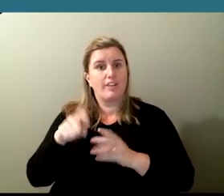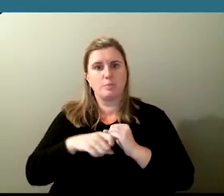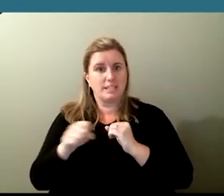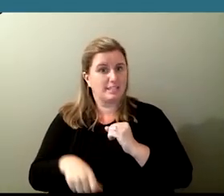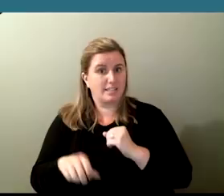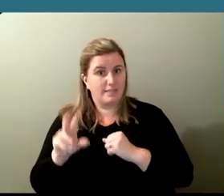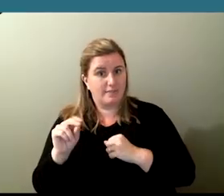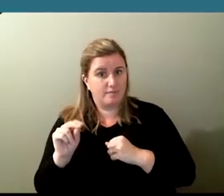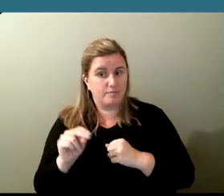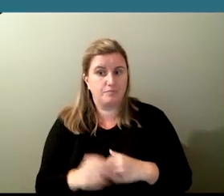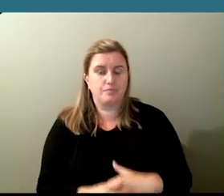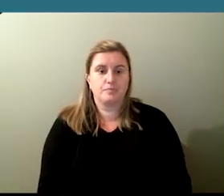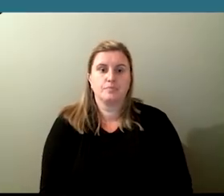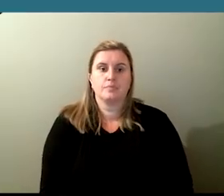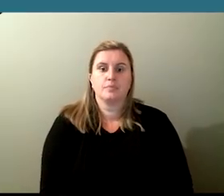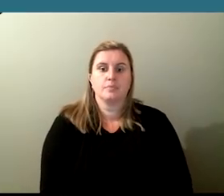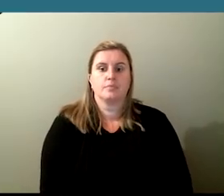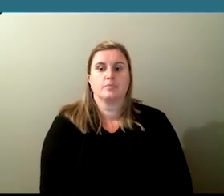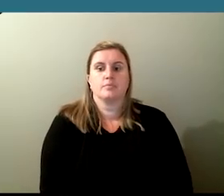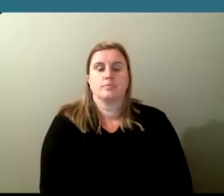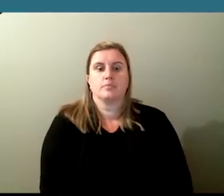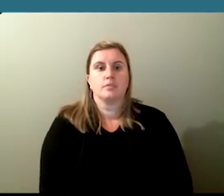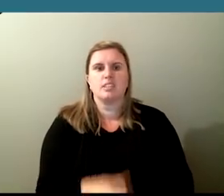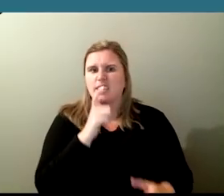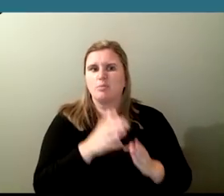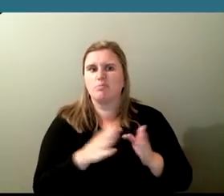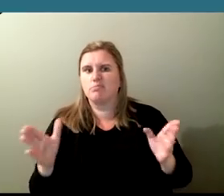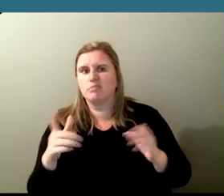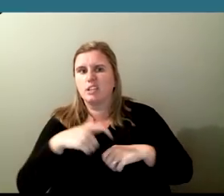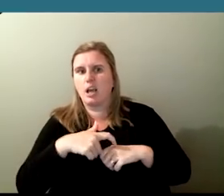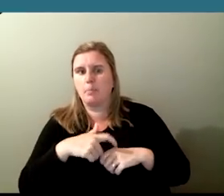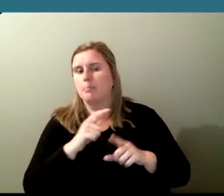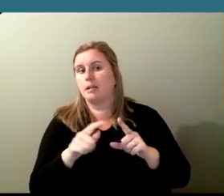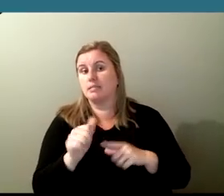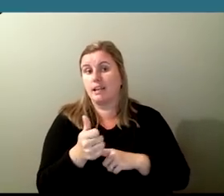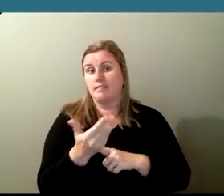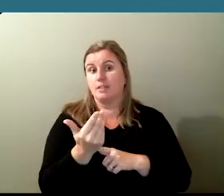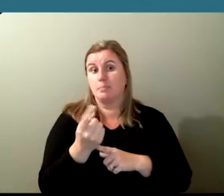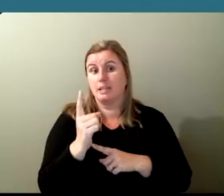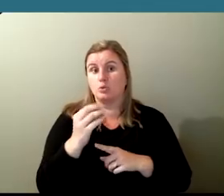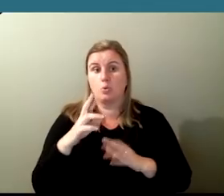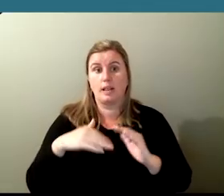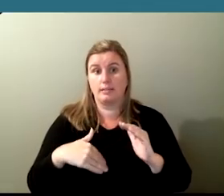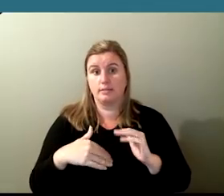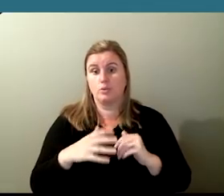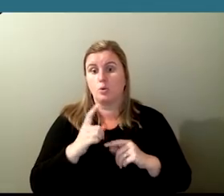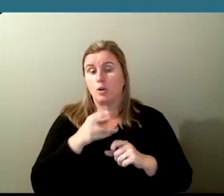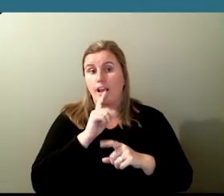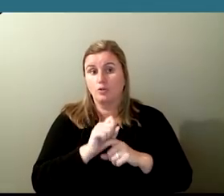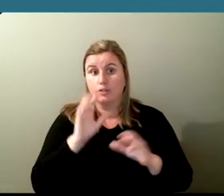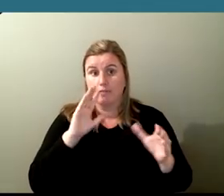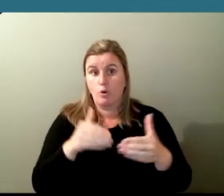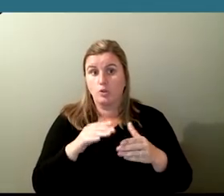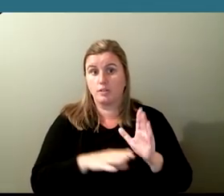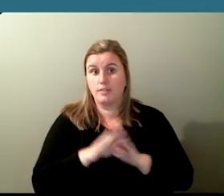or like extends in time. It could just be 10, 15 minutes or even less, you know, where you're actually focused on the